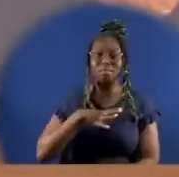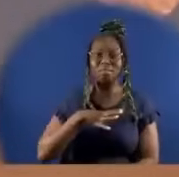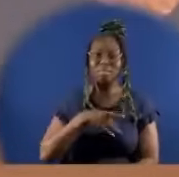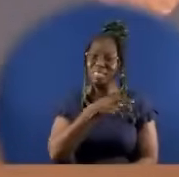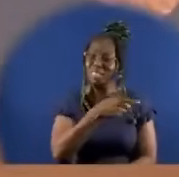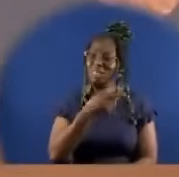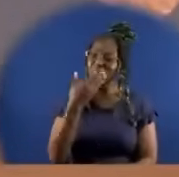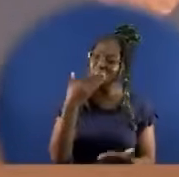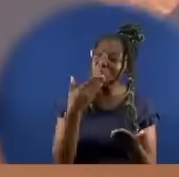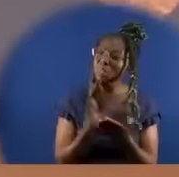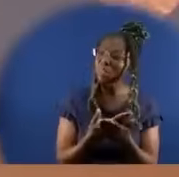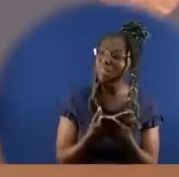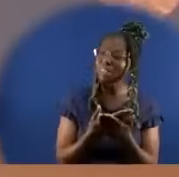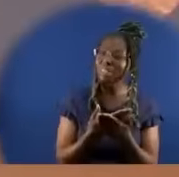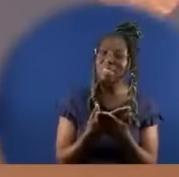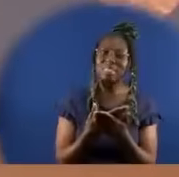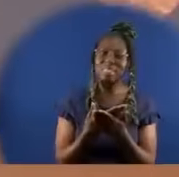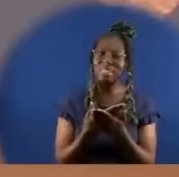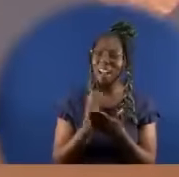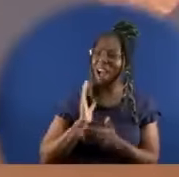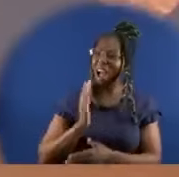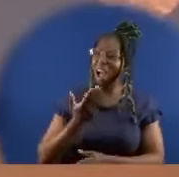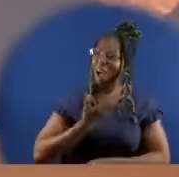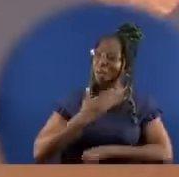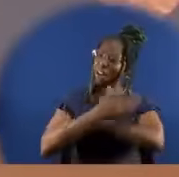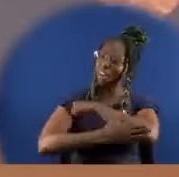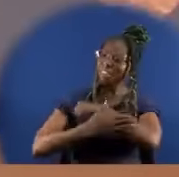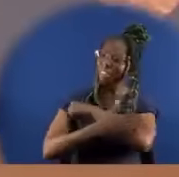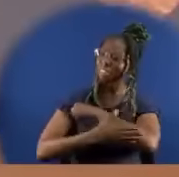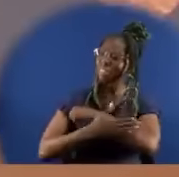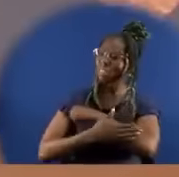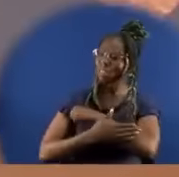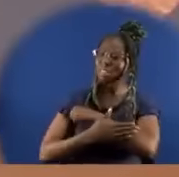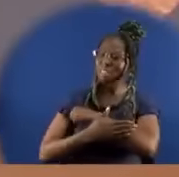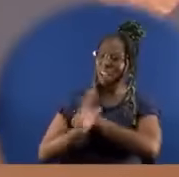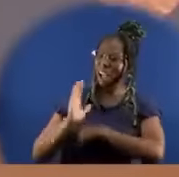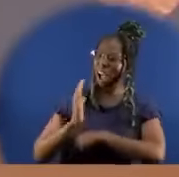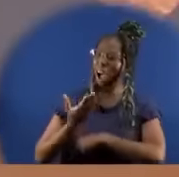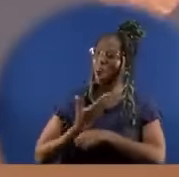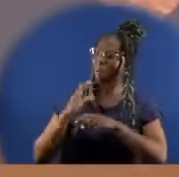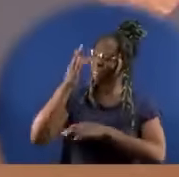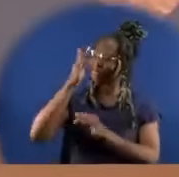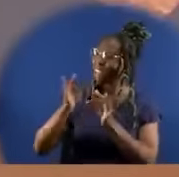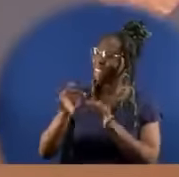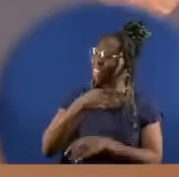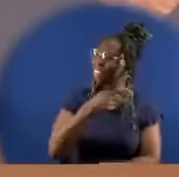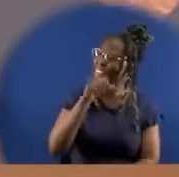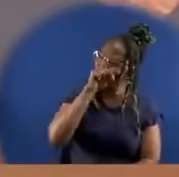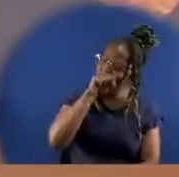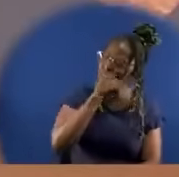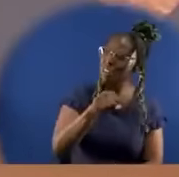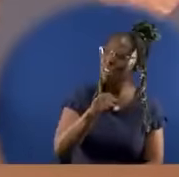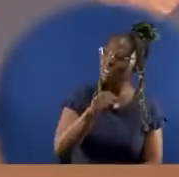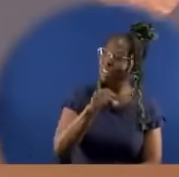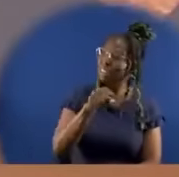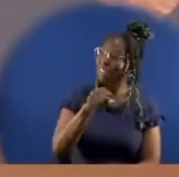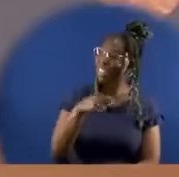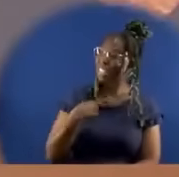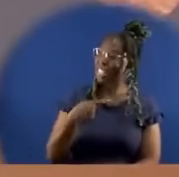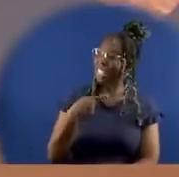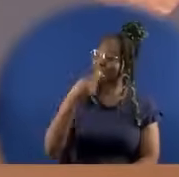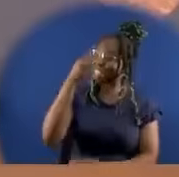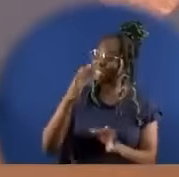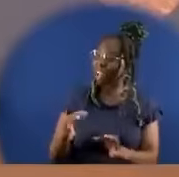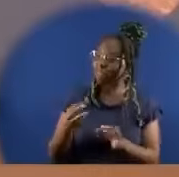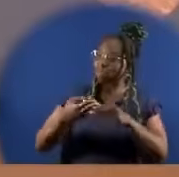a good man. He loves our nation. He's not Jewish like we are, but he loves our nation so much so that he even